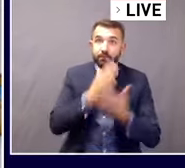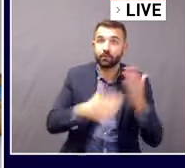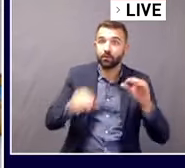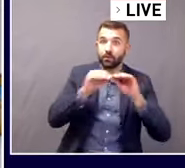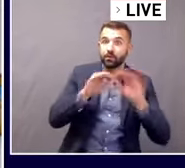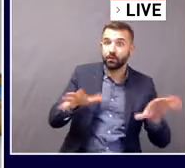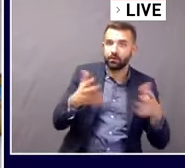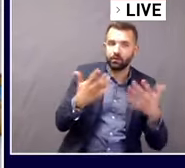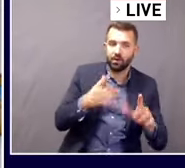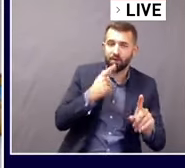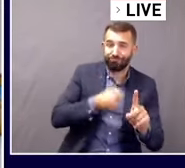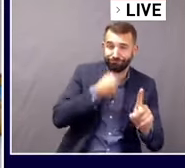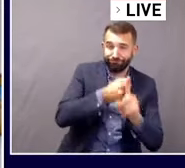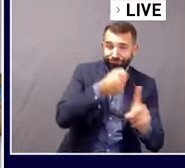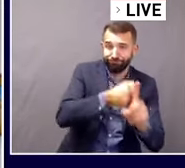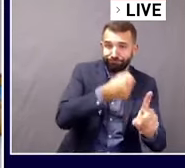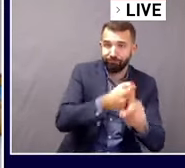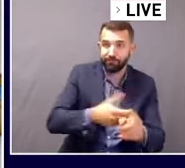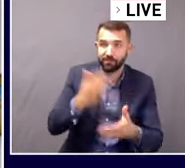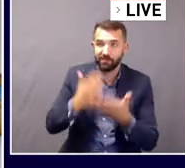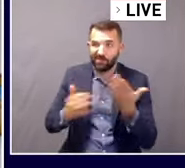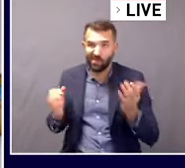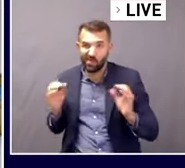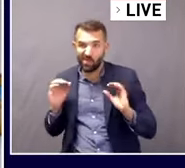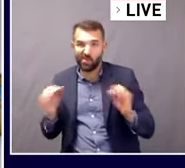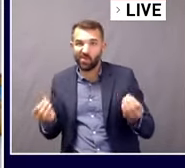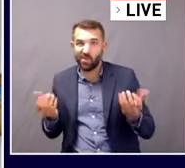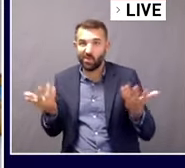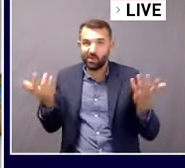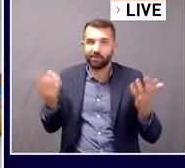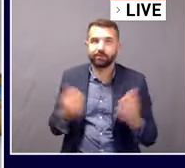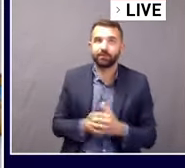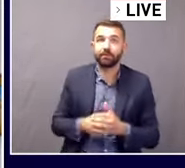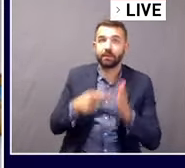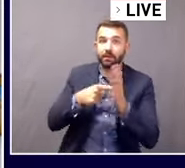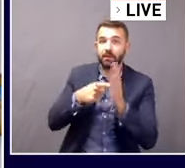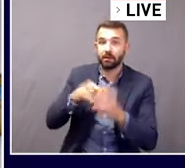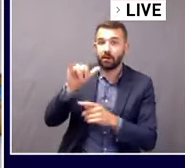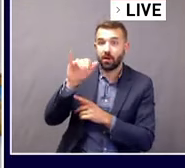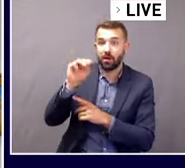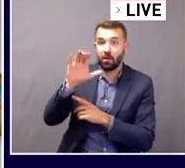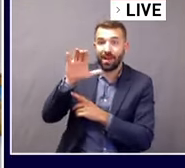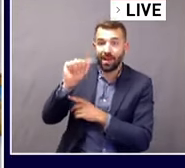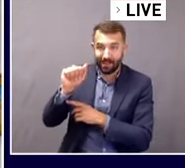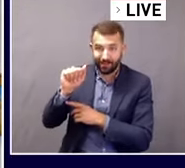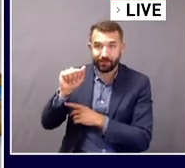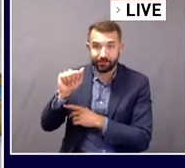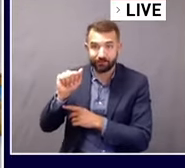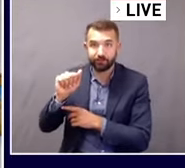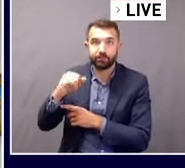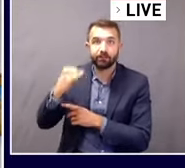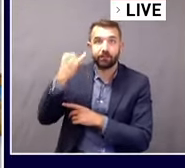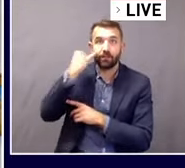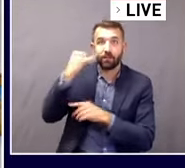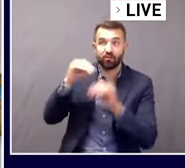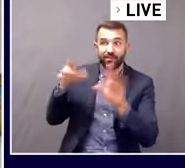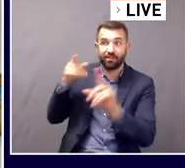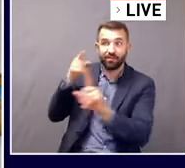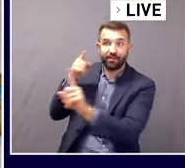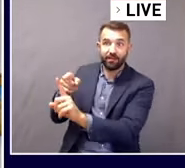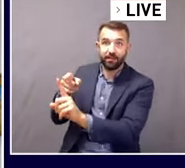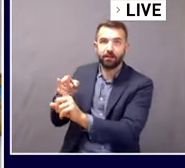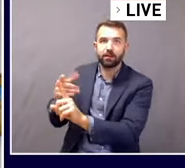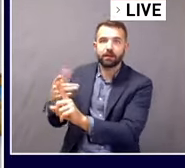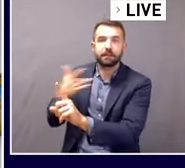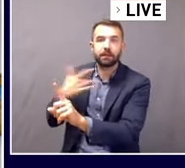an outbreak that may be occurring, say, at a YMCA, where kids might be expected to go after school, might be thought of as